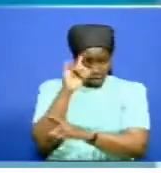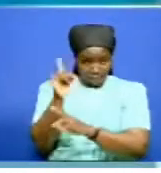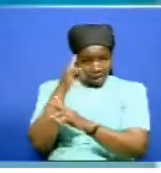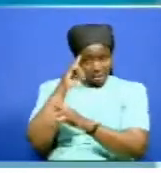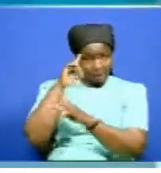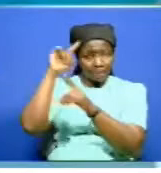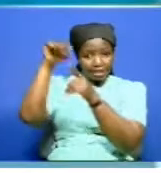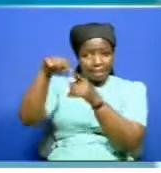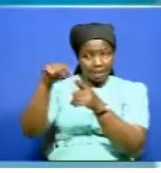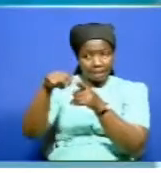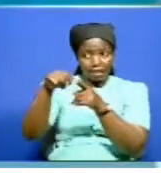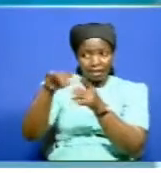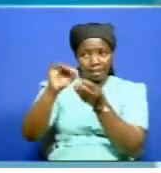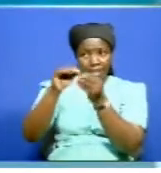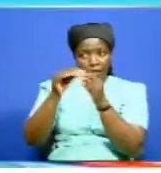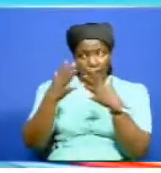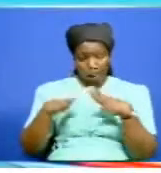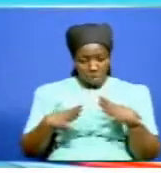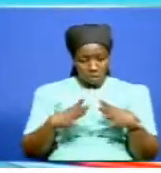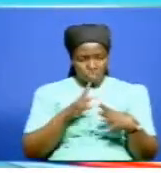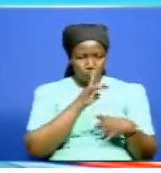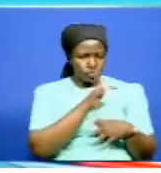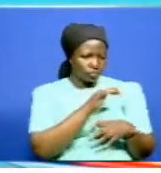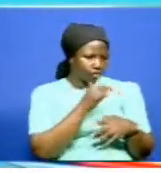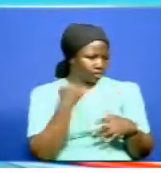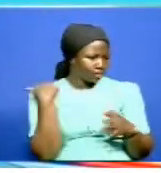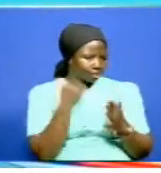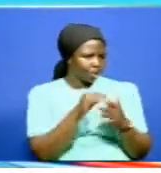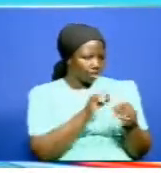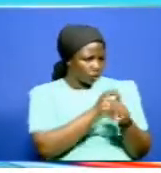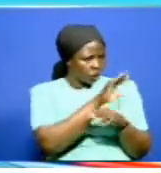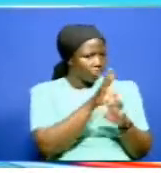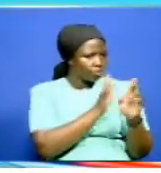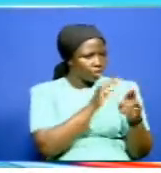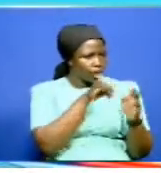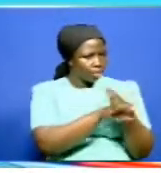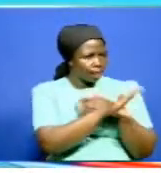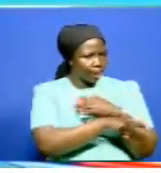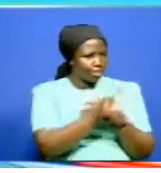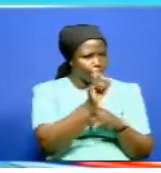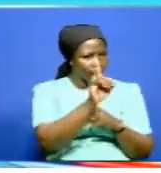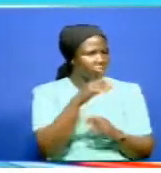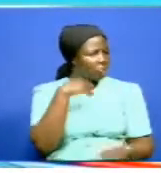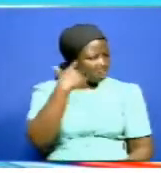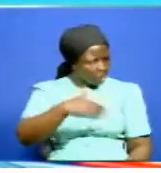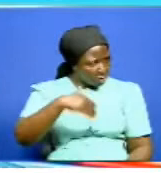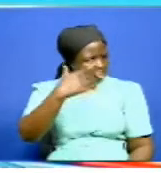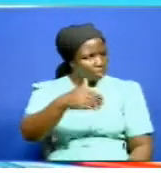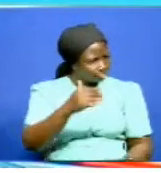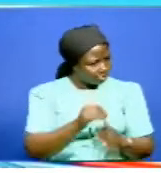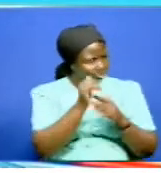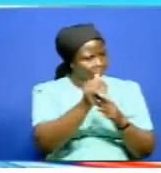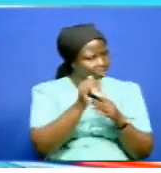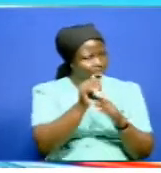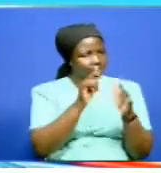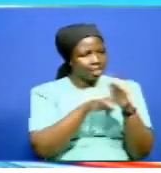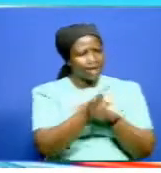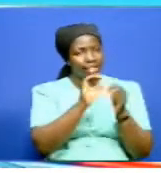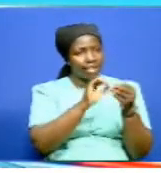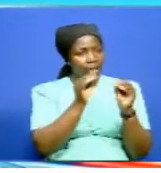phase population. Yes. Since COVID-19 was reported in the country, Nairobi has always been leading in the number of